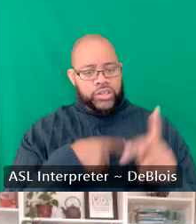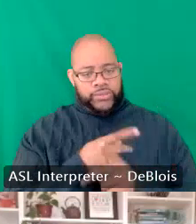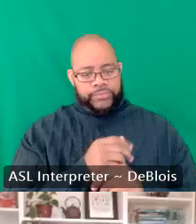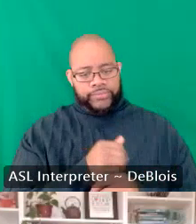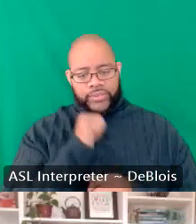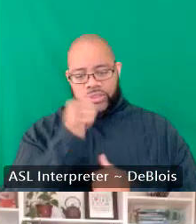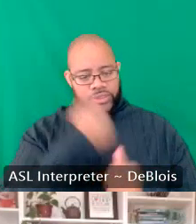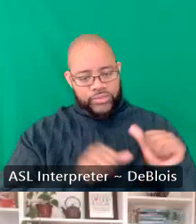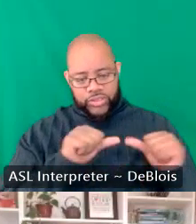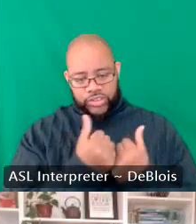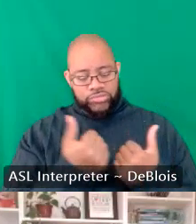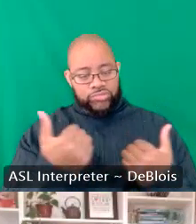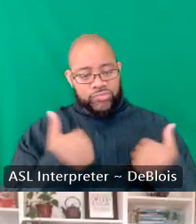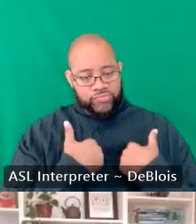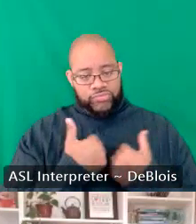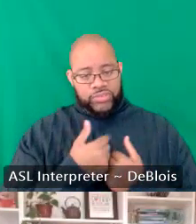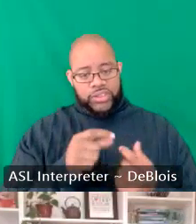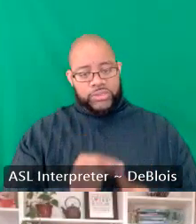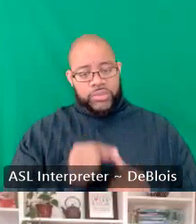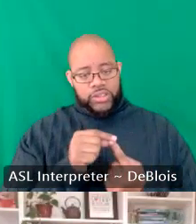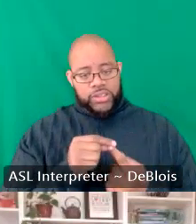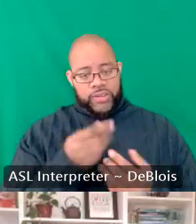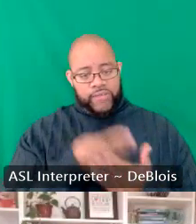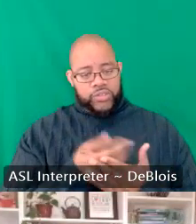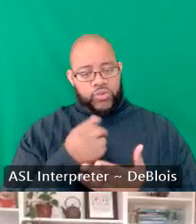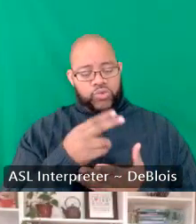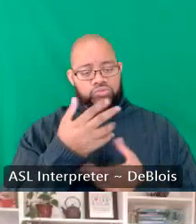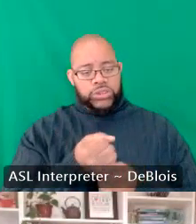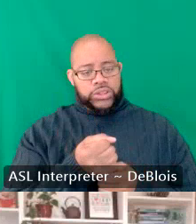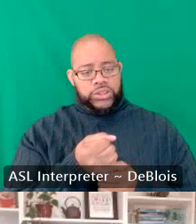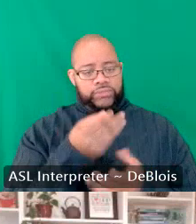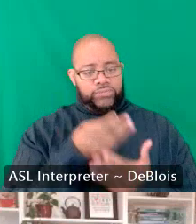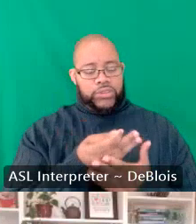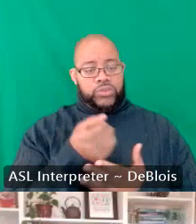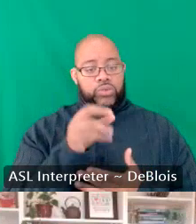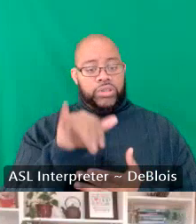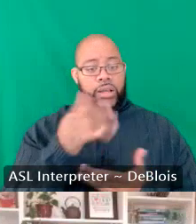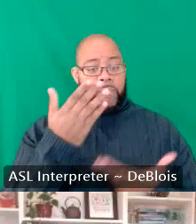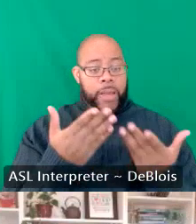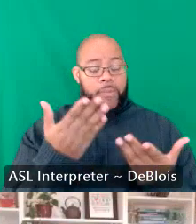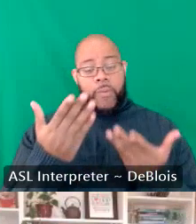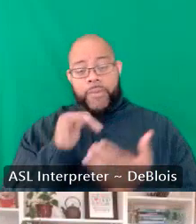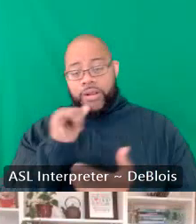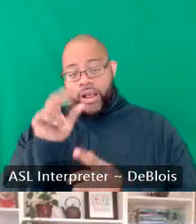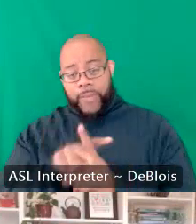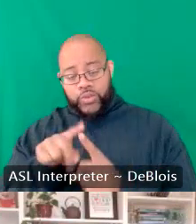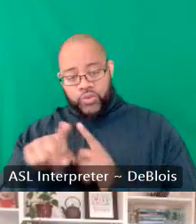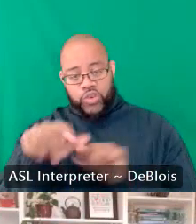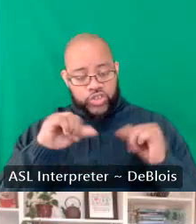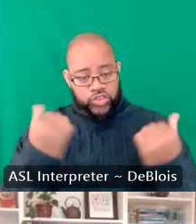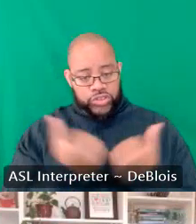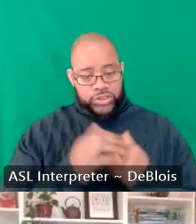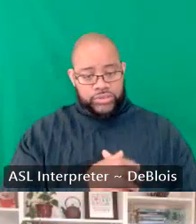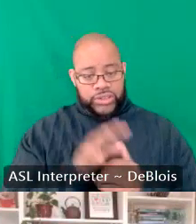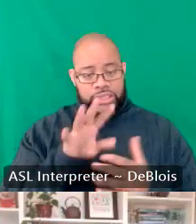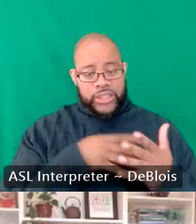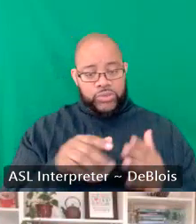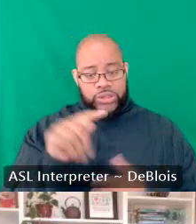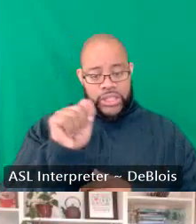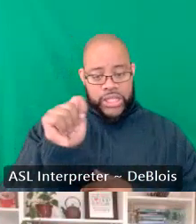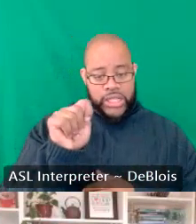every agency has special funds or trust funds, so this may or may not be applicable to your agency. Schedule